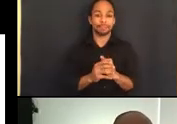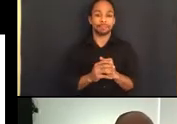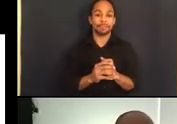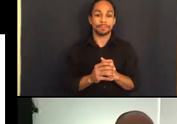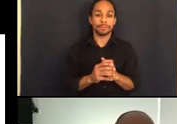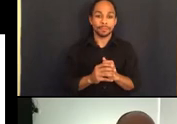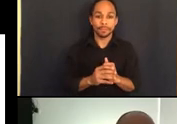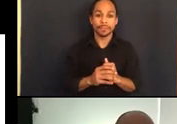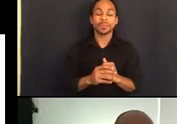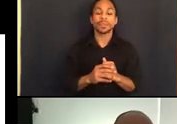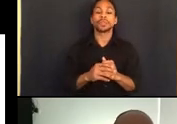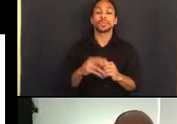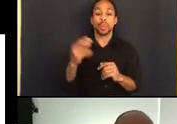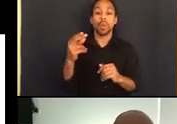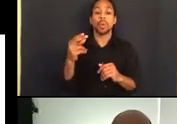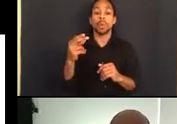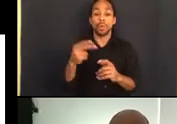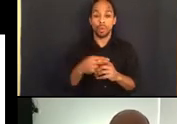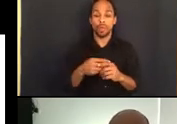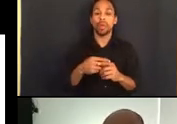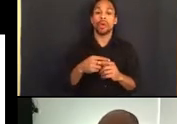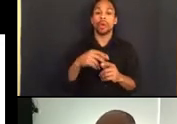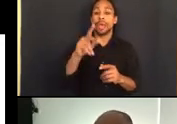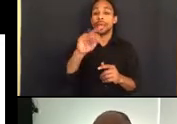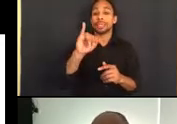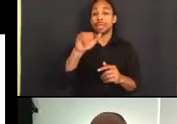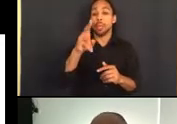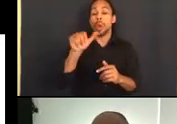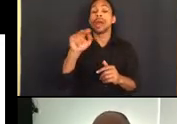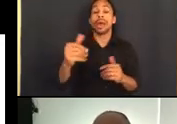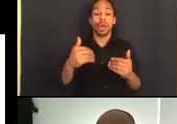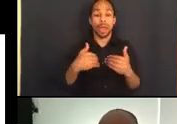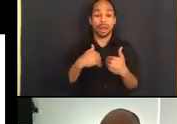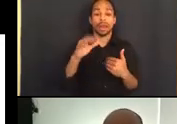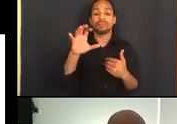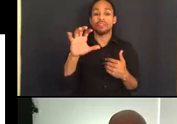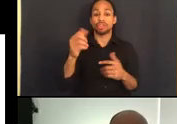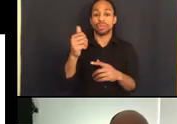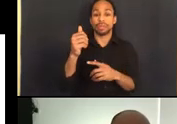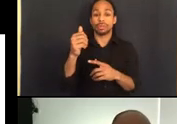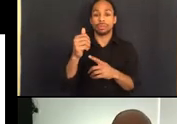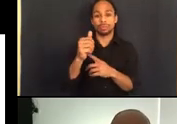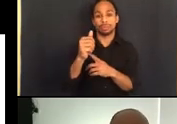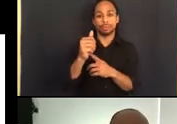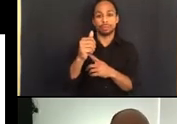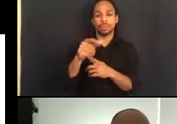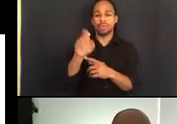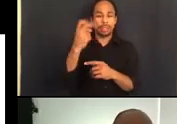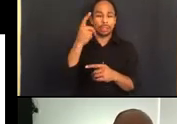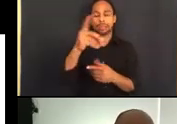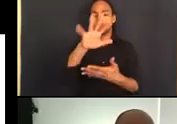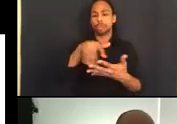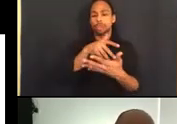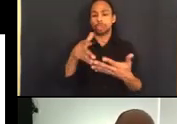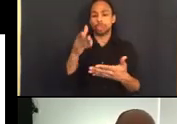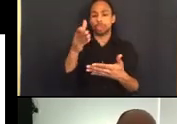cases in Mexico. As of yesterday, Tijuana had 510 coronavirus cases and 60 deaths. Of course, there's likely very